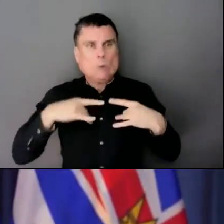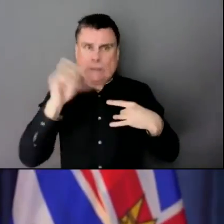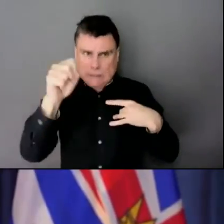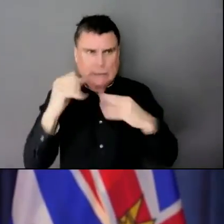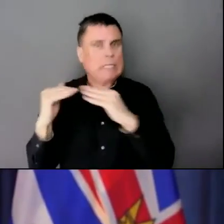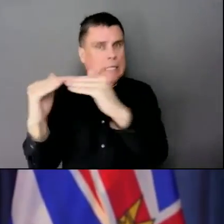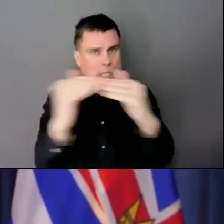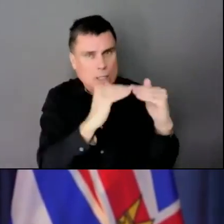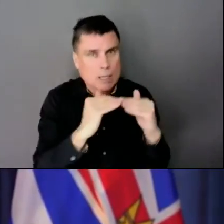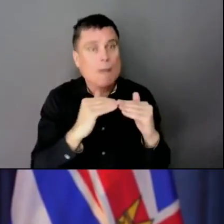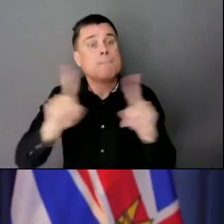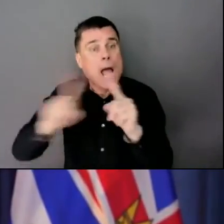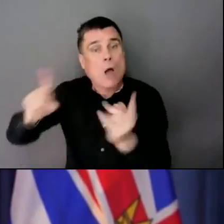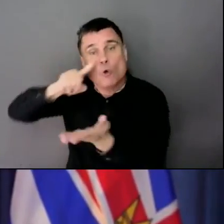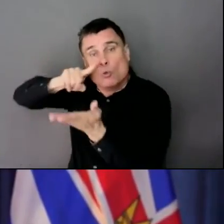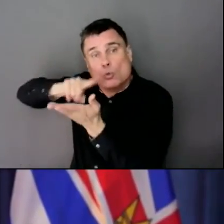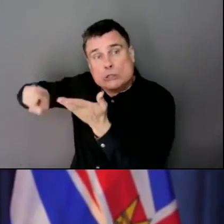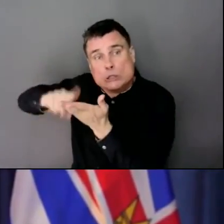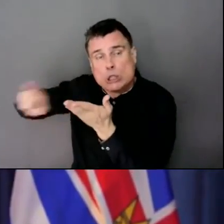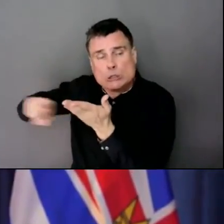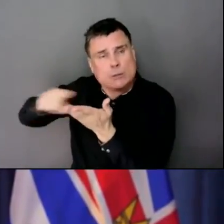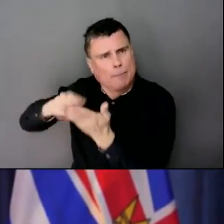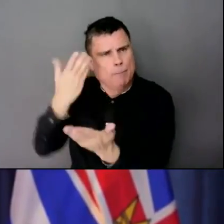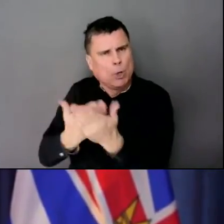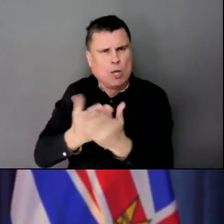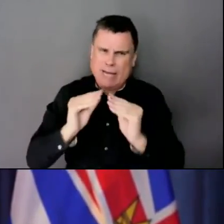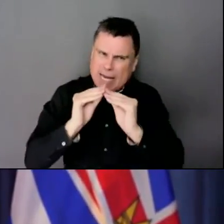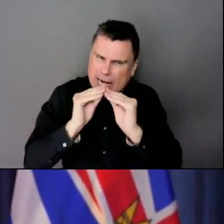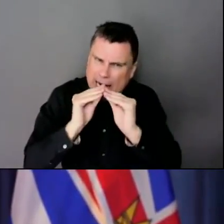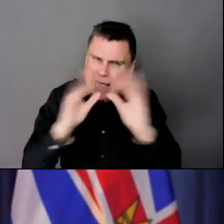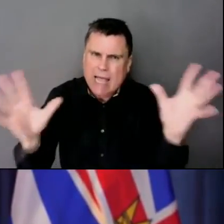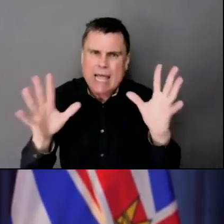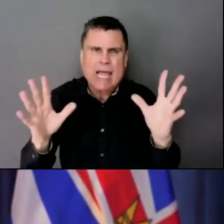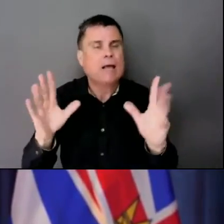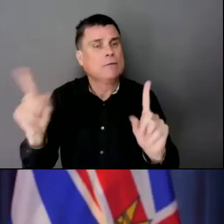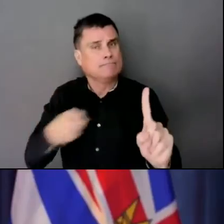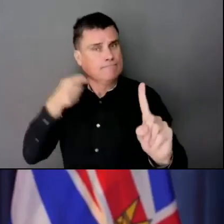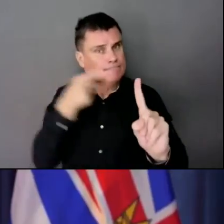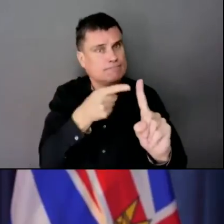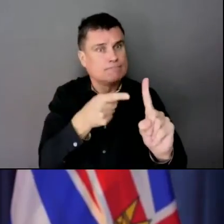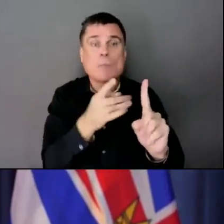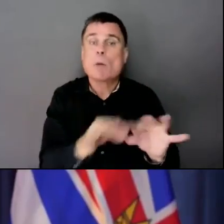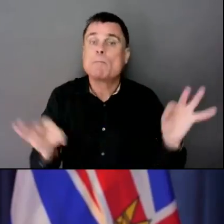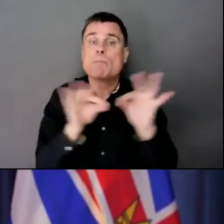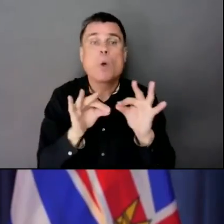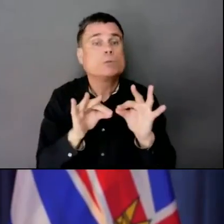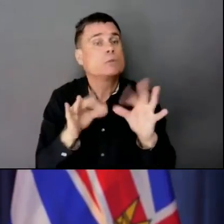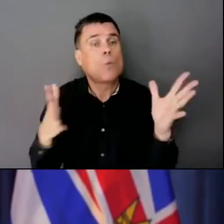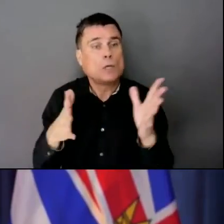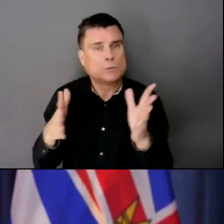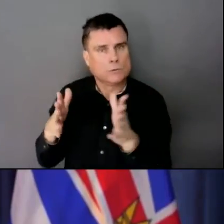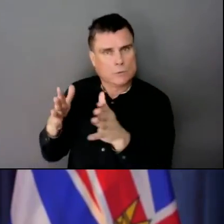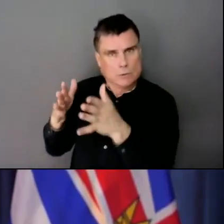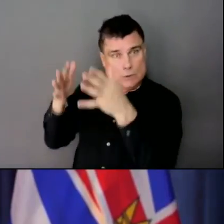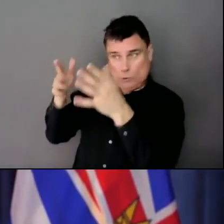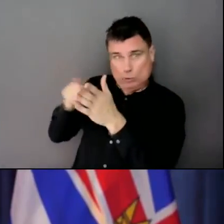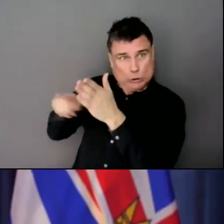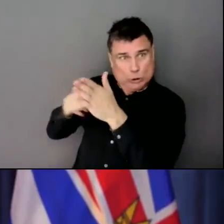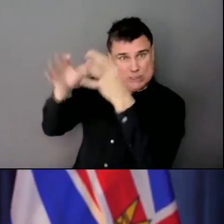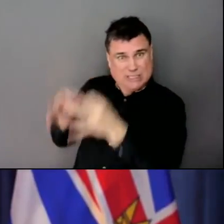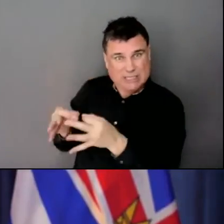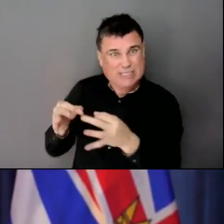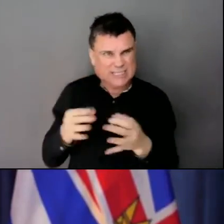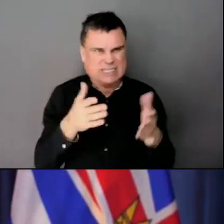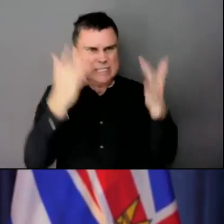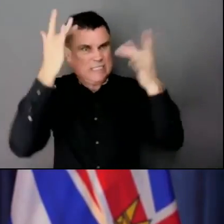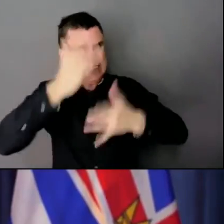factor for death or severe illness is age. Someone over the age of 60 is 5 times more